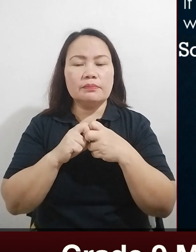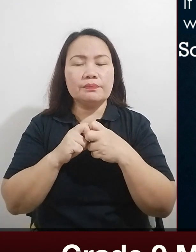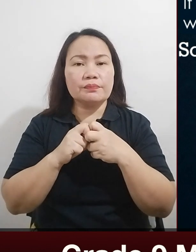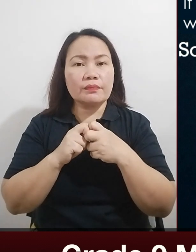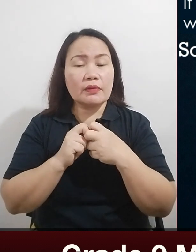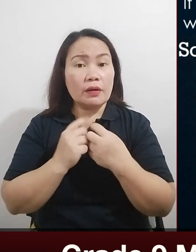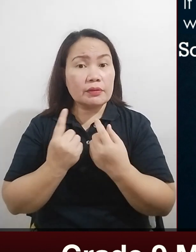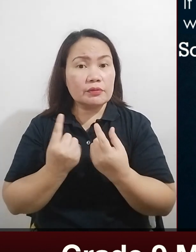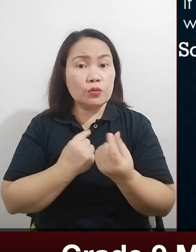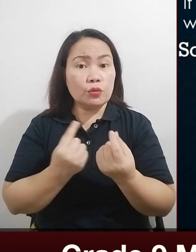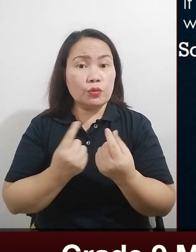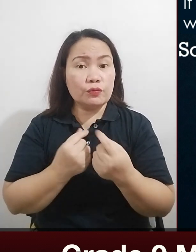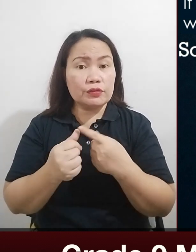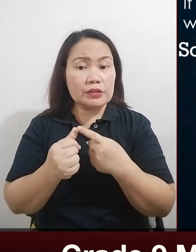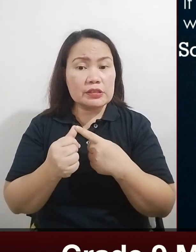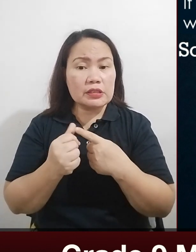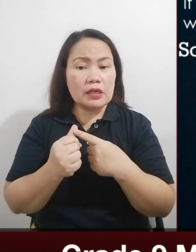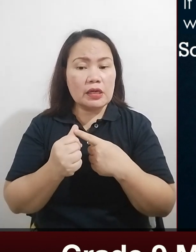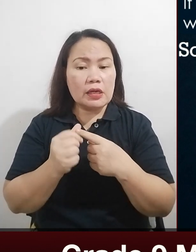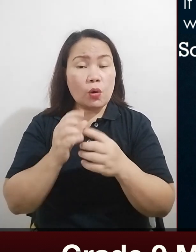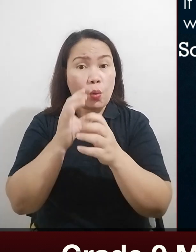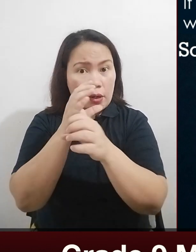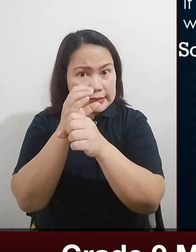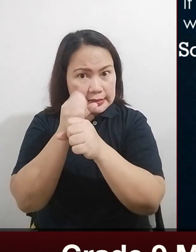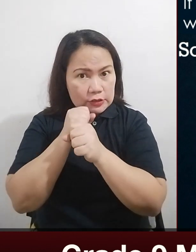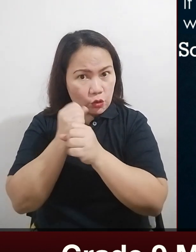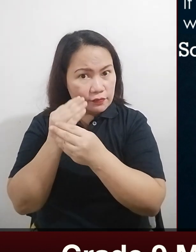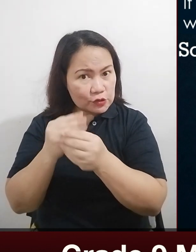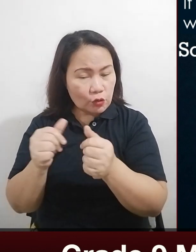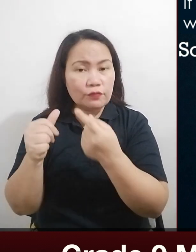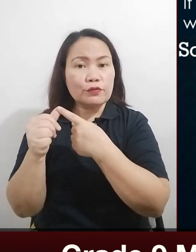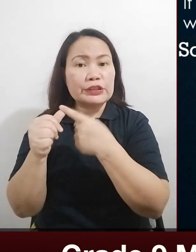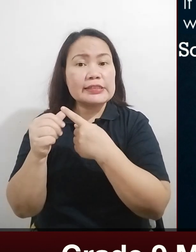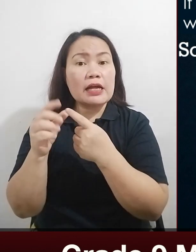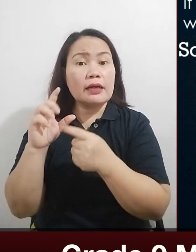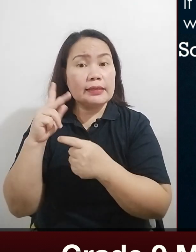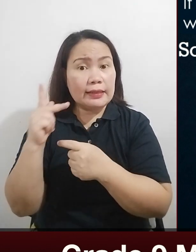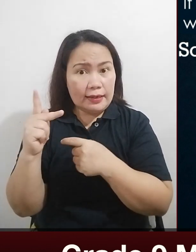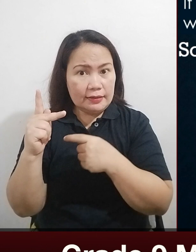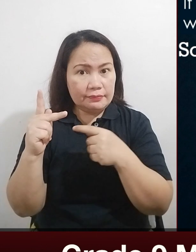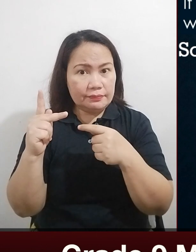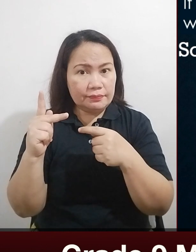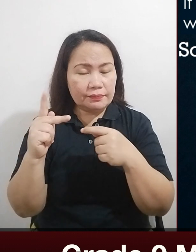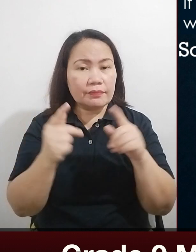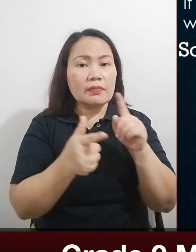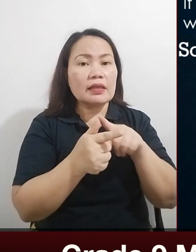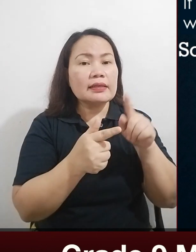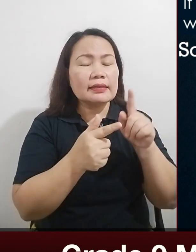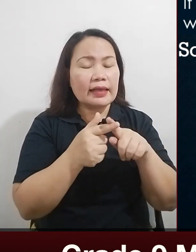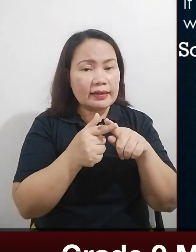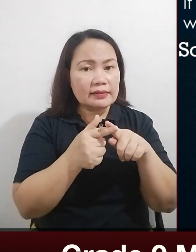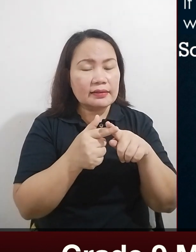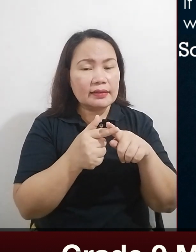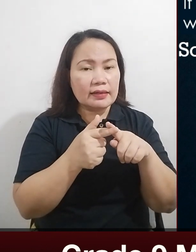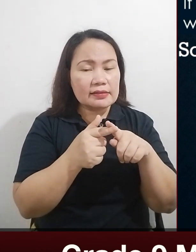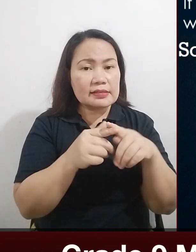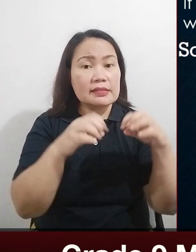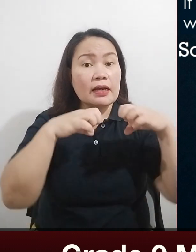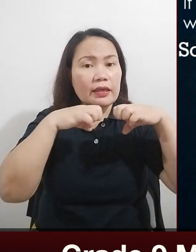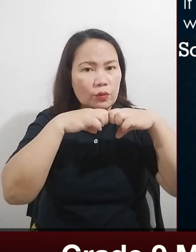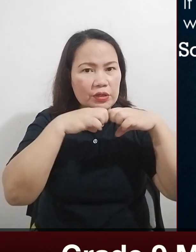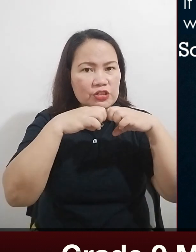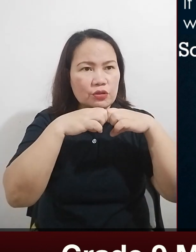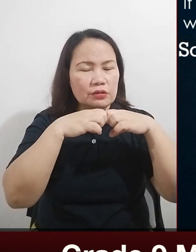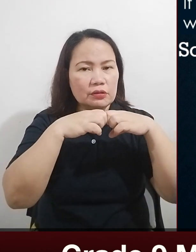problem, ang gagawin muna natin, kunin muna natin yung constant and then yung equation. Tapos, kapag may hinahanap,